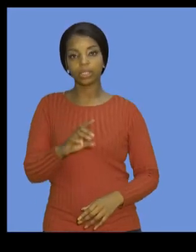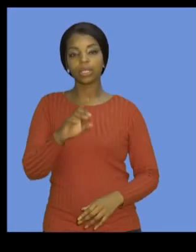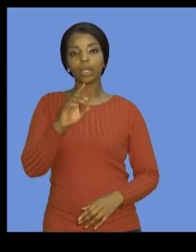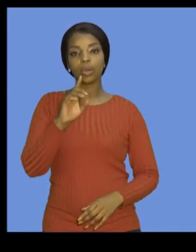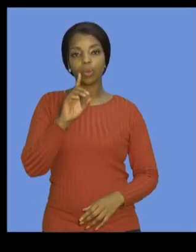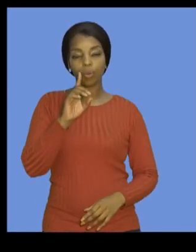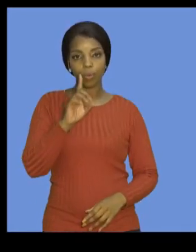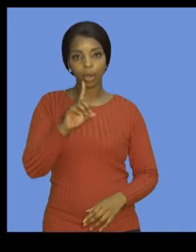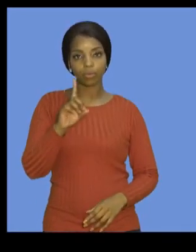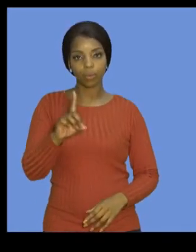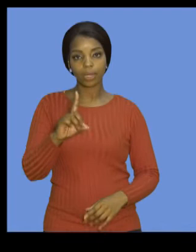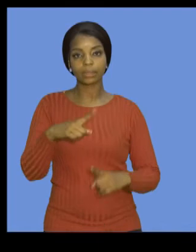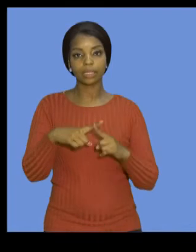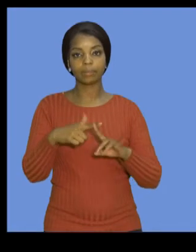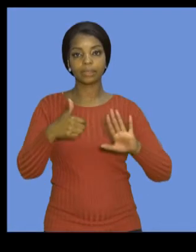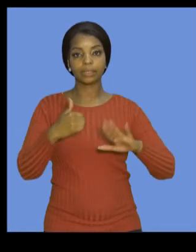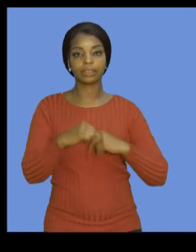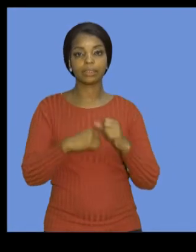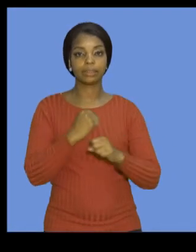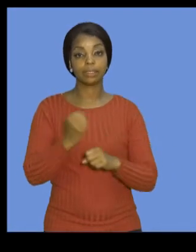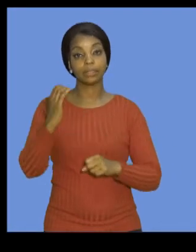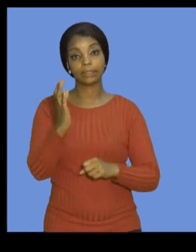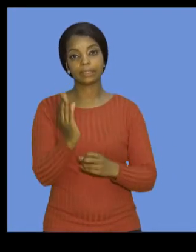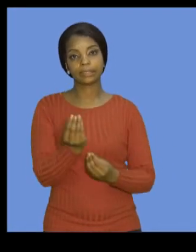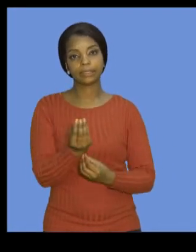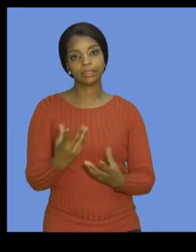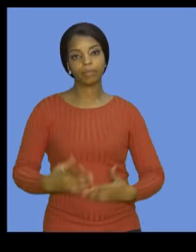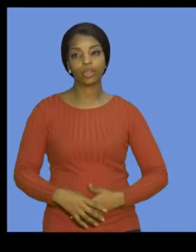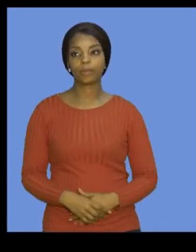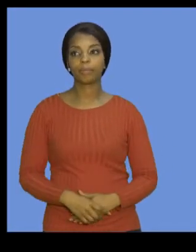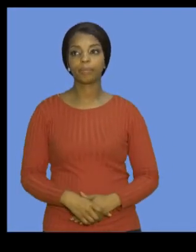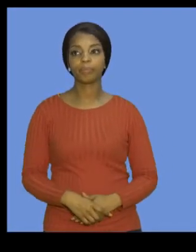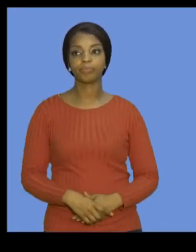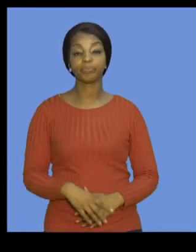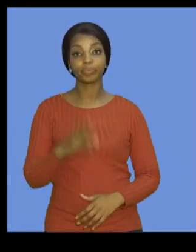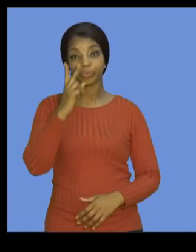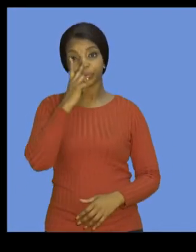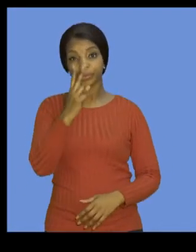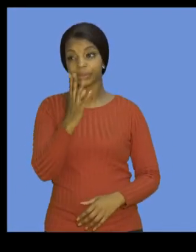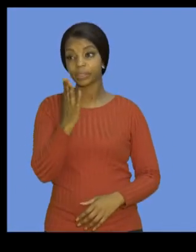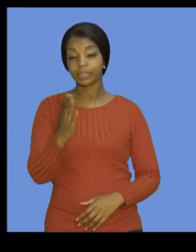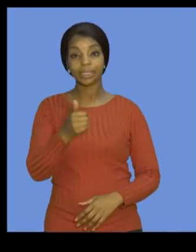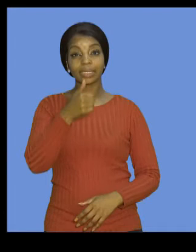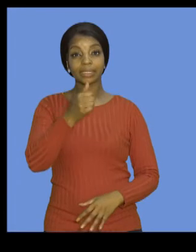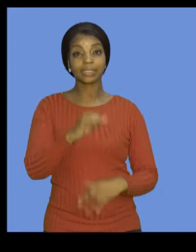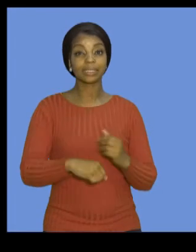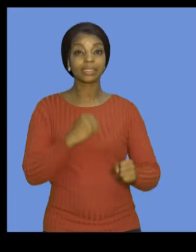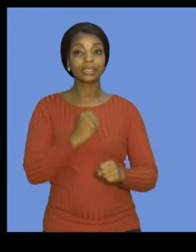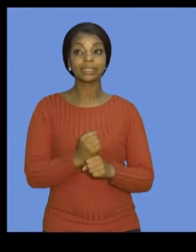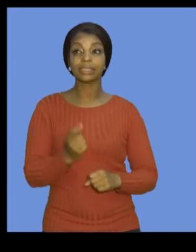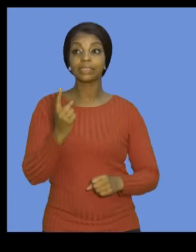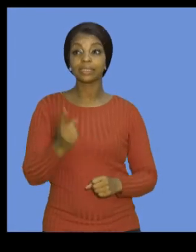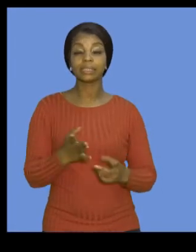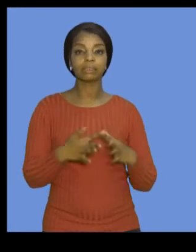0.11 multiplied by the 6, and then this will be equals to that. So you can see, guys, after 6